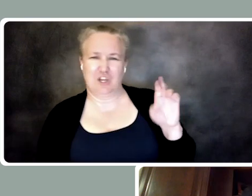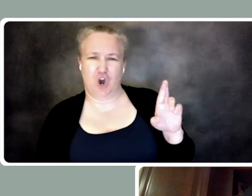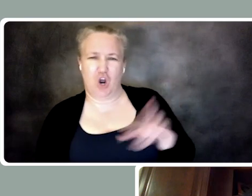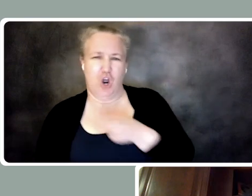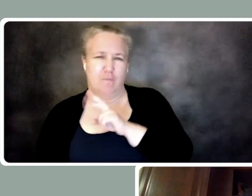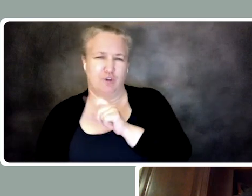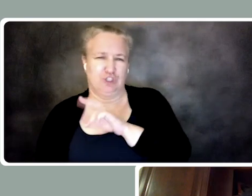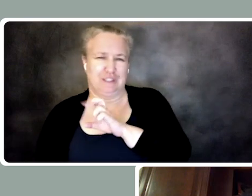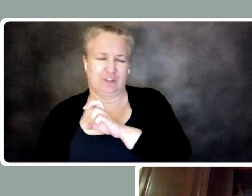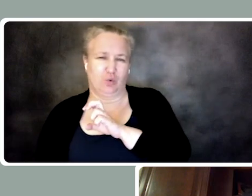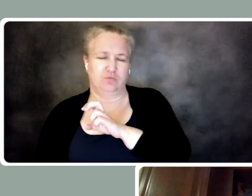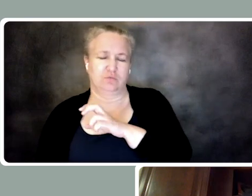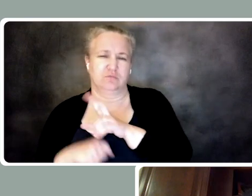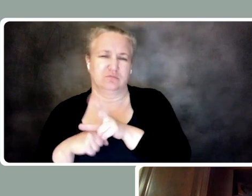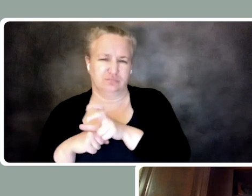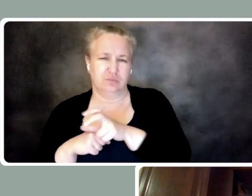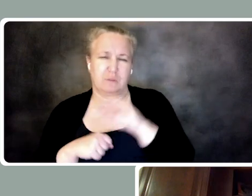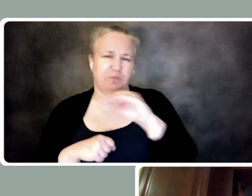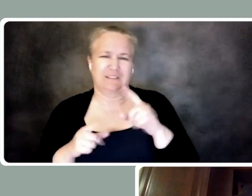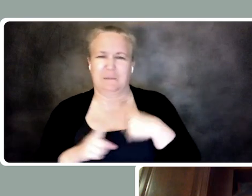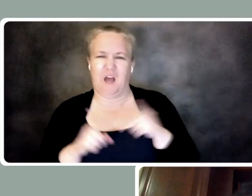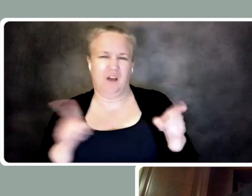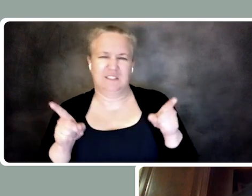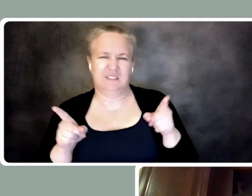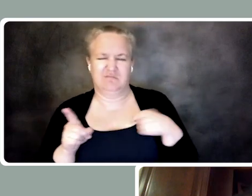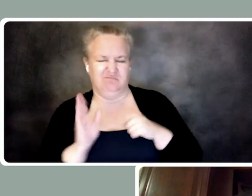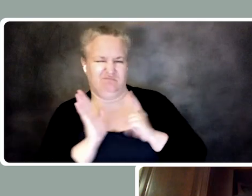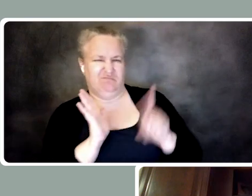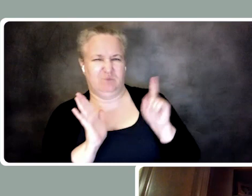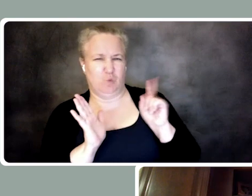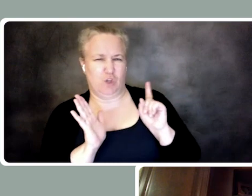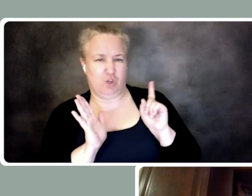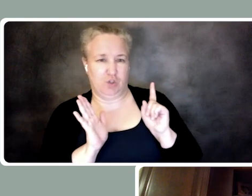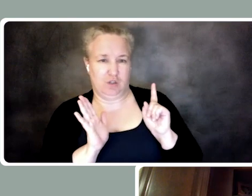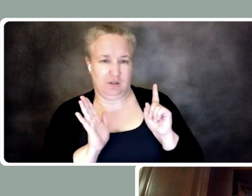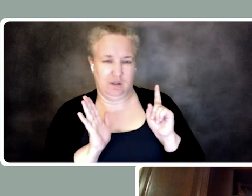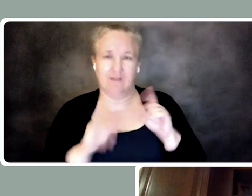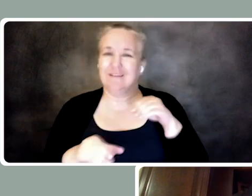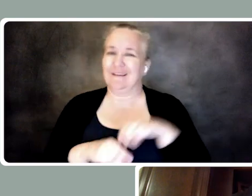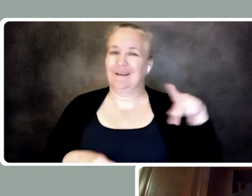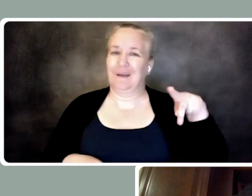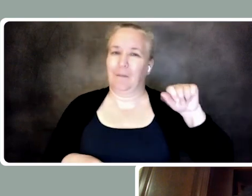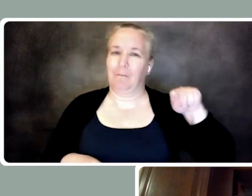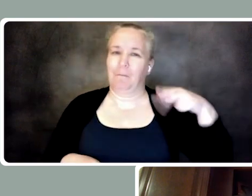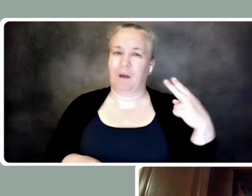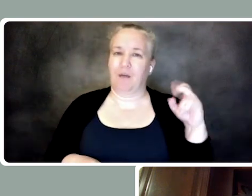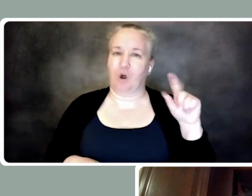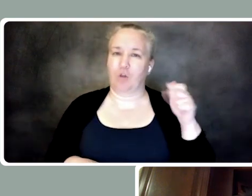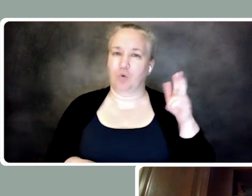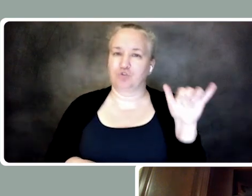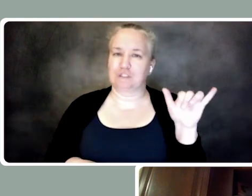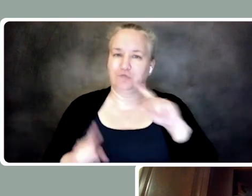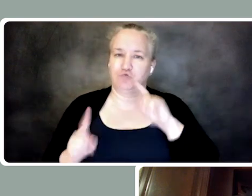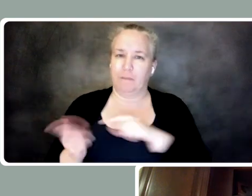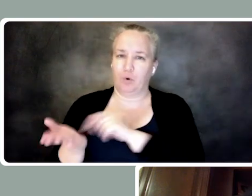progesterone receptor percentage positivity are? Where do I look? Right. So it's in the pathology report. It should be in the pathology report. So,